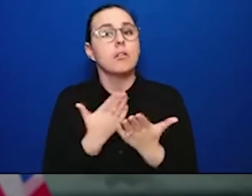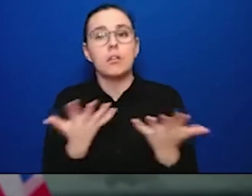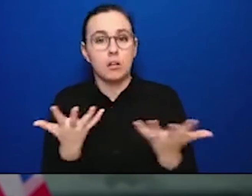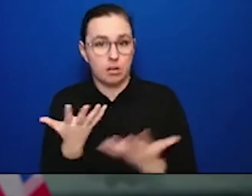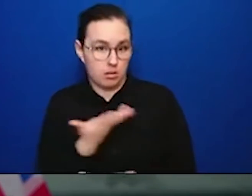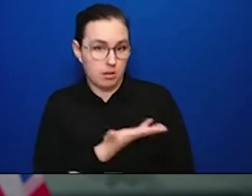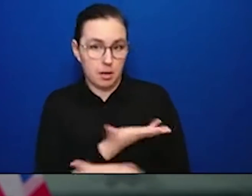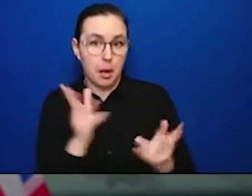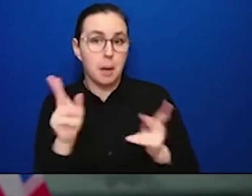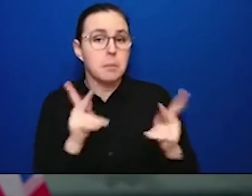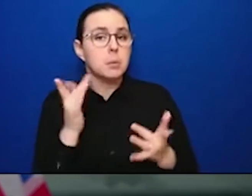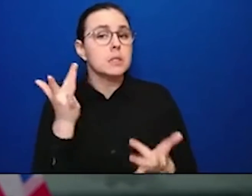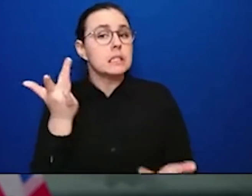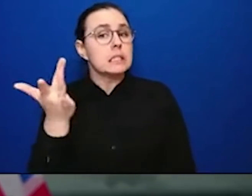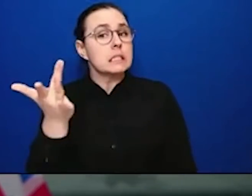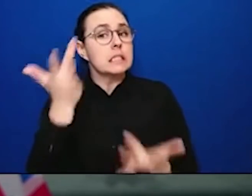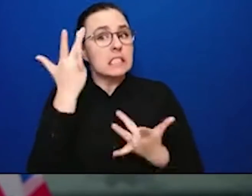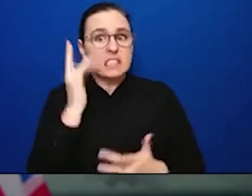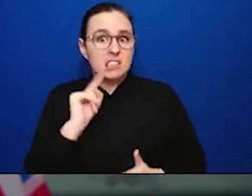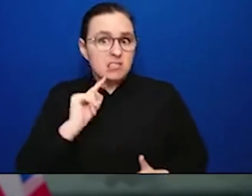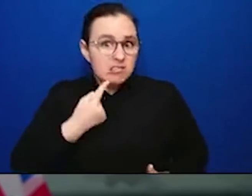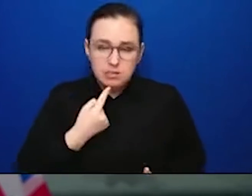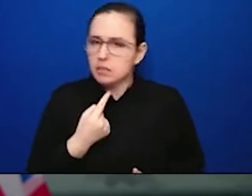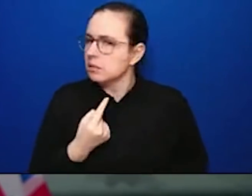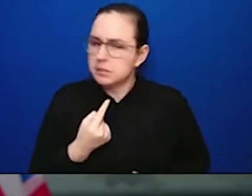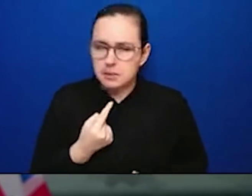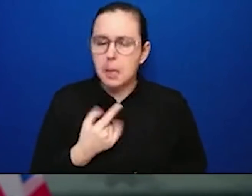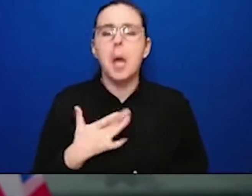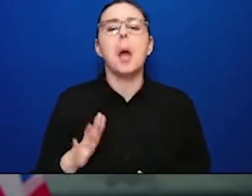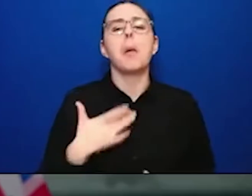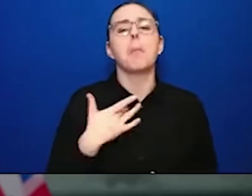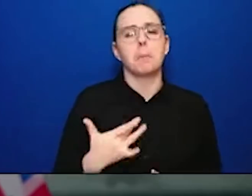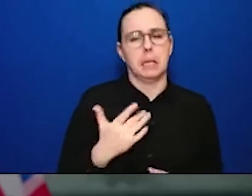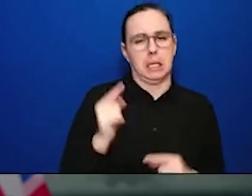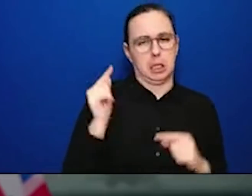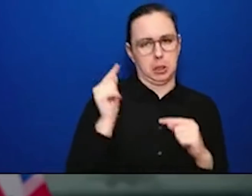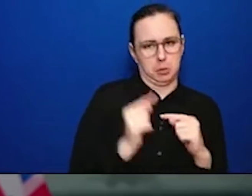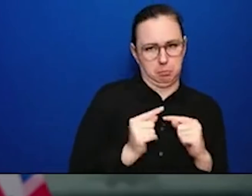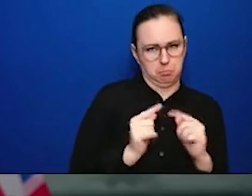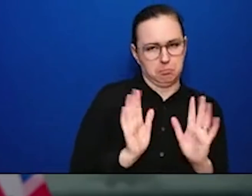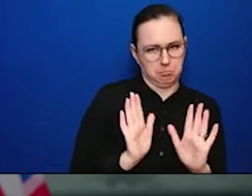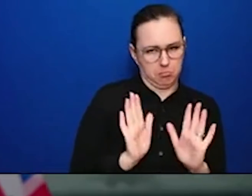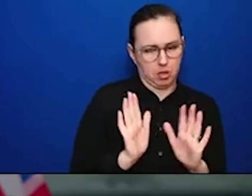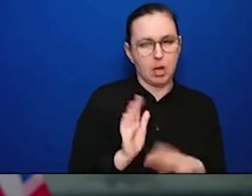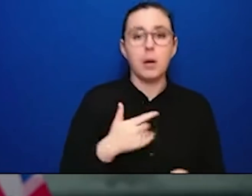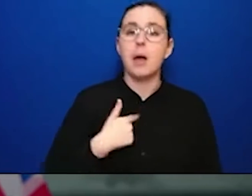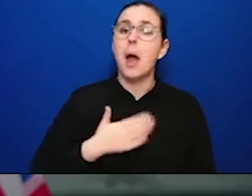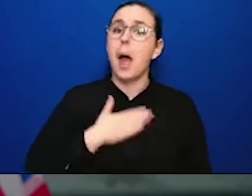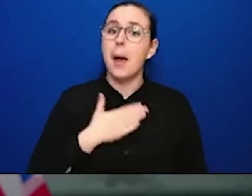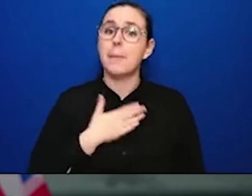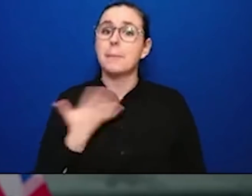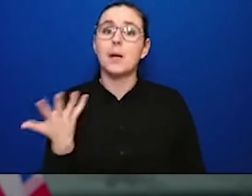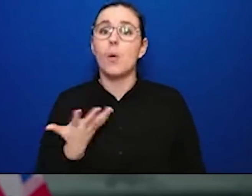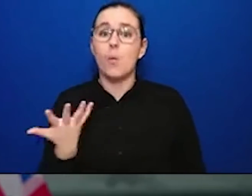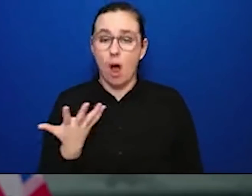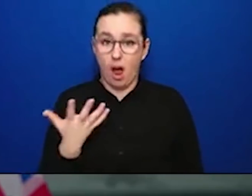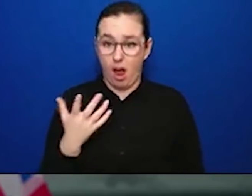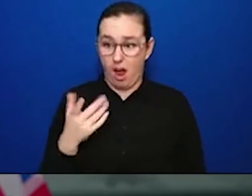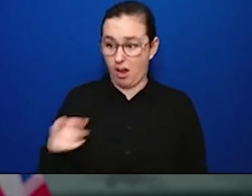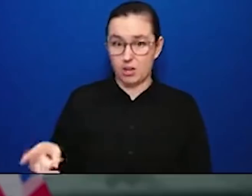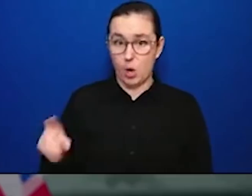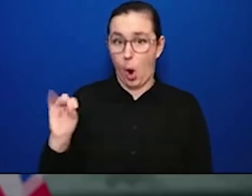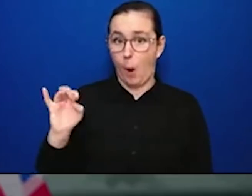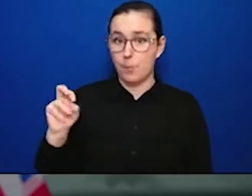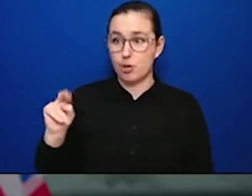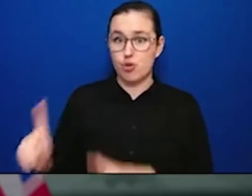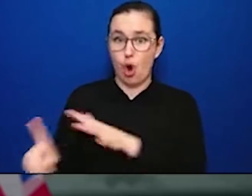this, because with the transmissibility that we're seeing and the rapid spread to many, many people, if we did not